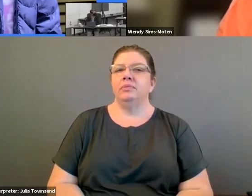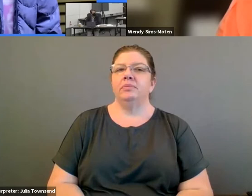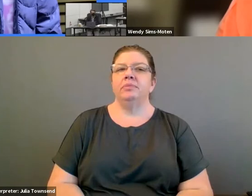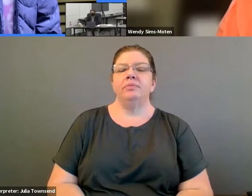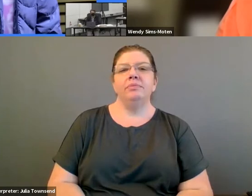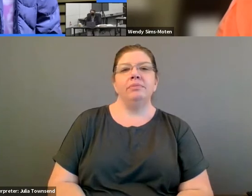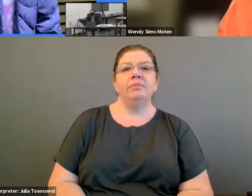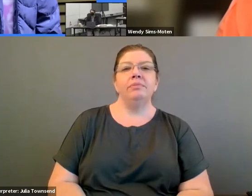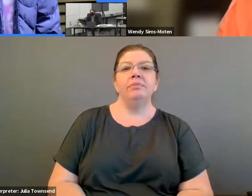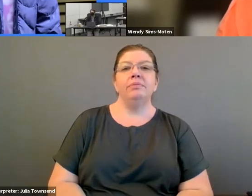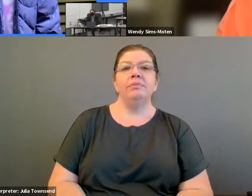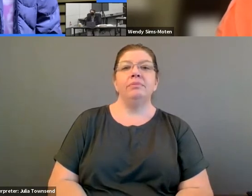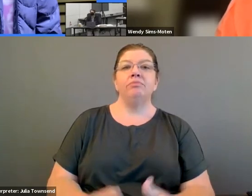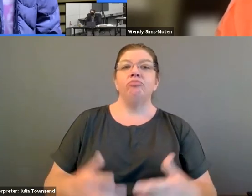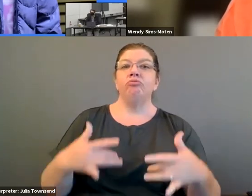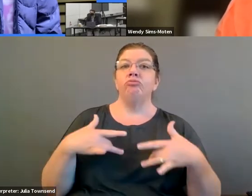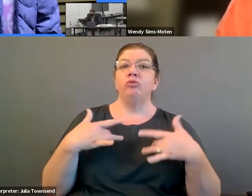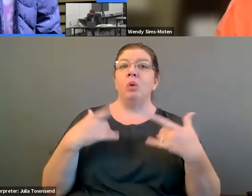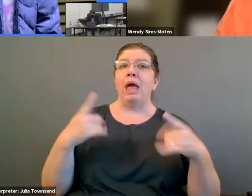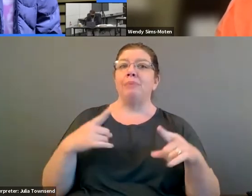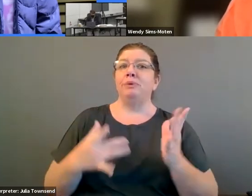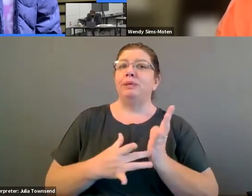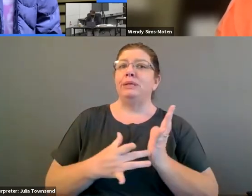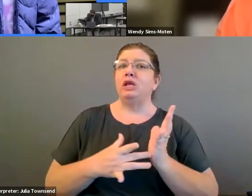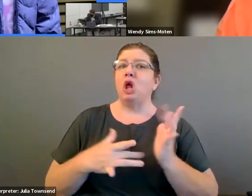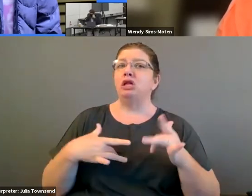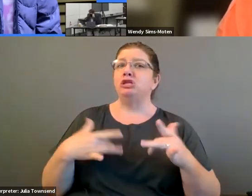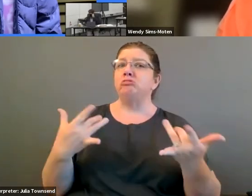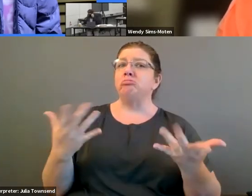Can I have an update on what's happening with technology?